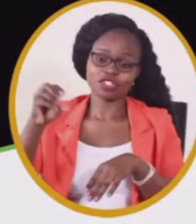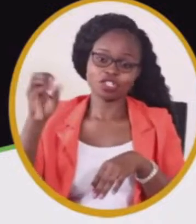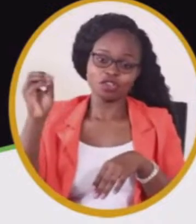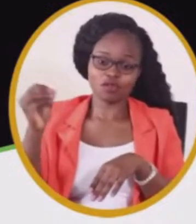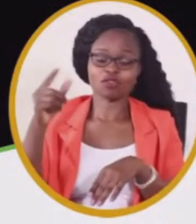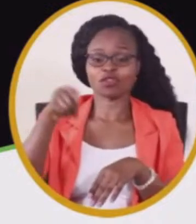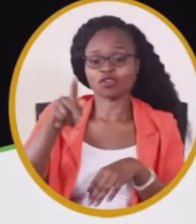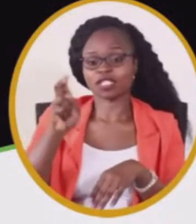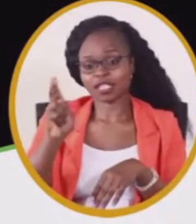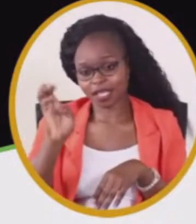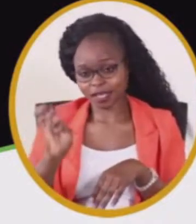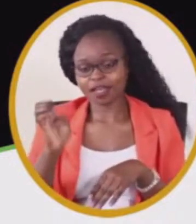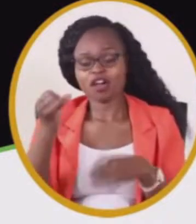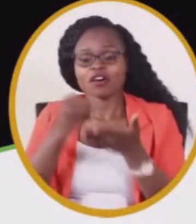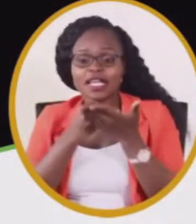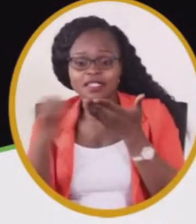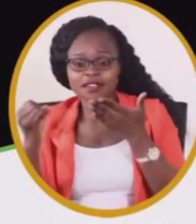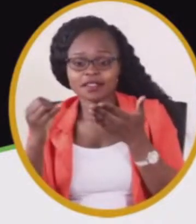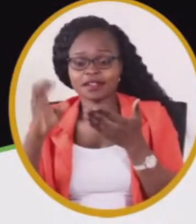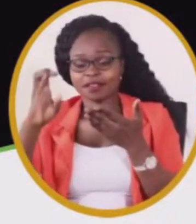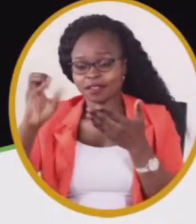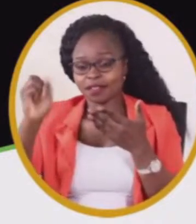complain@cak.go.ke or